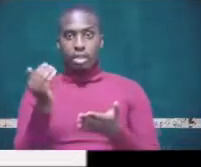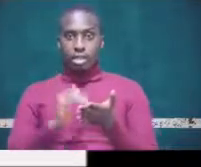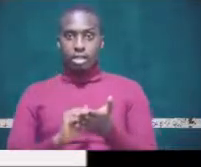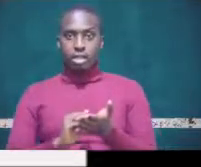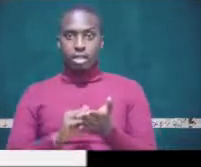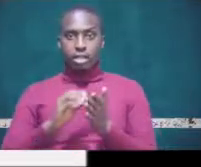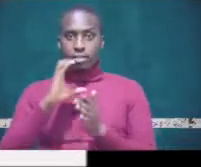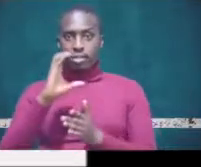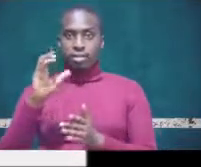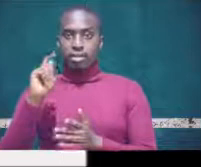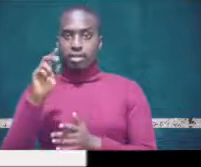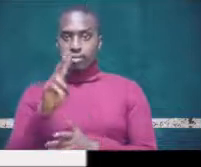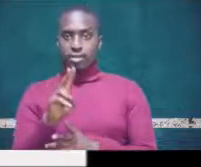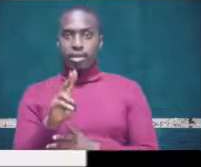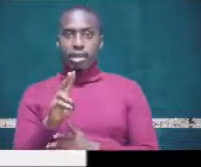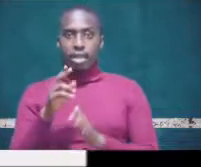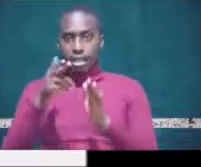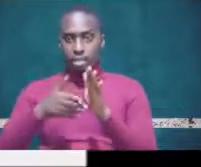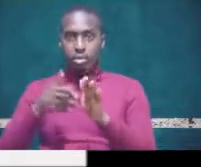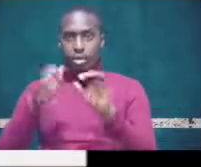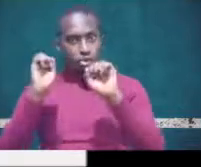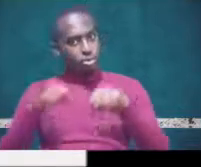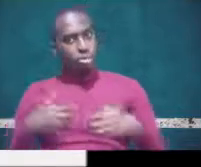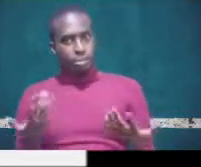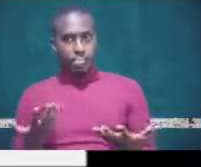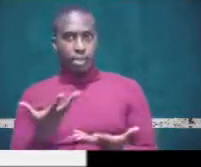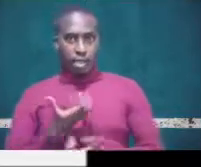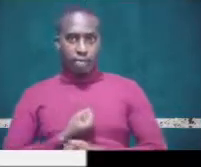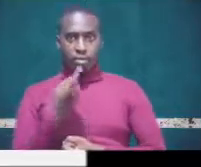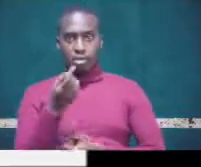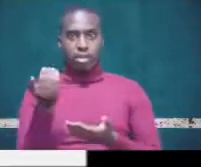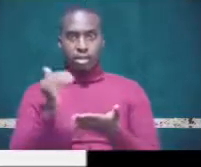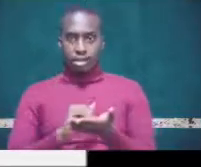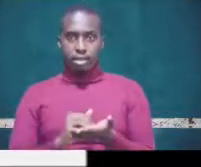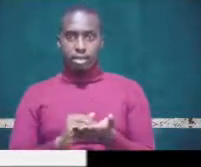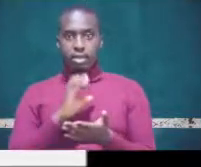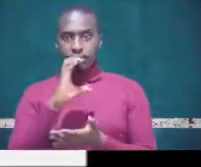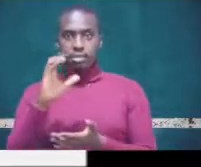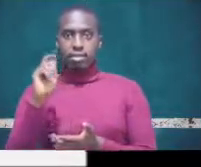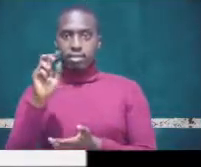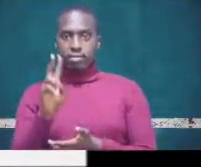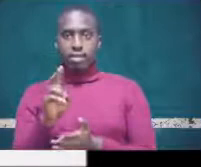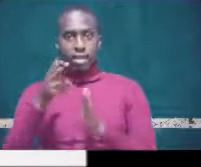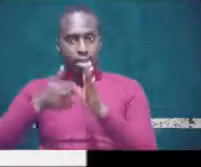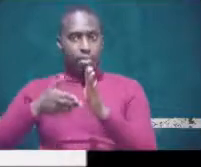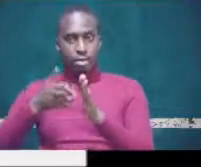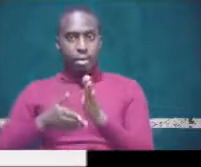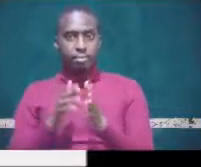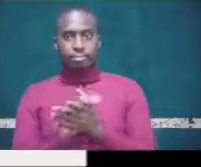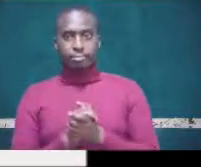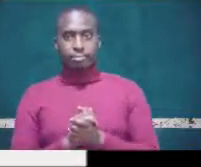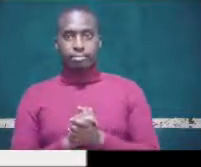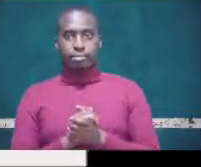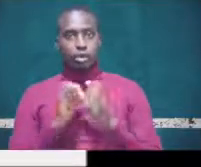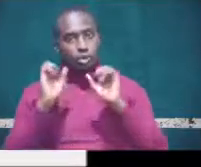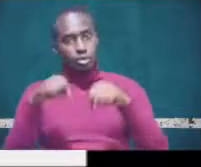is a CCTV camera. You can check. We have that one also. It is a CCTV camera.